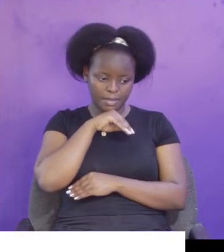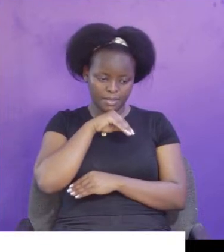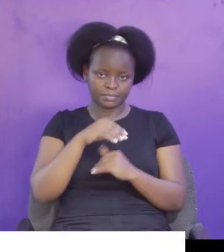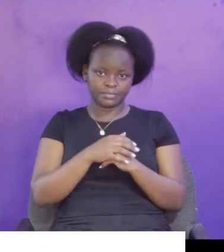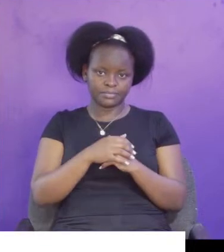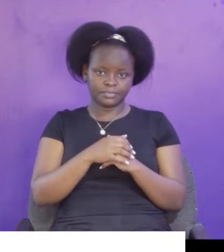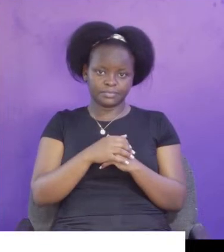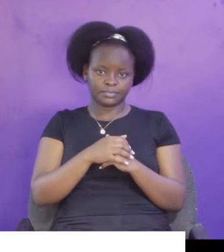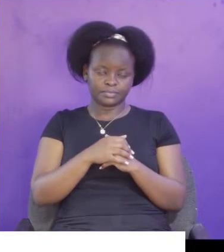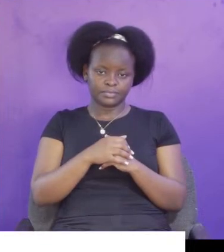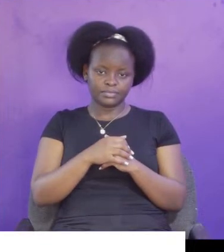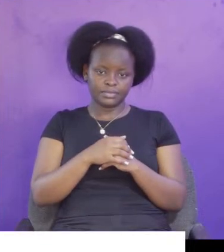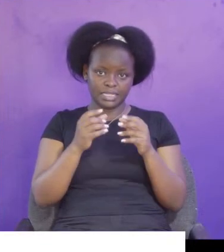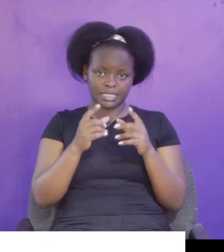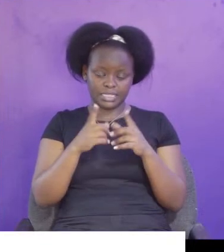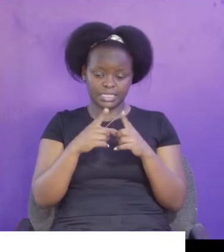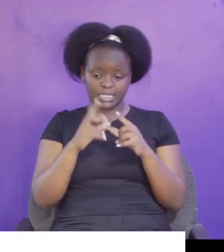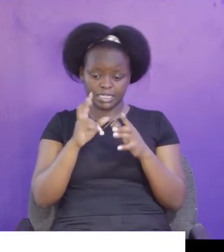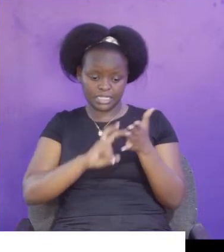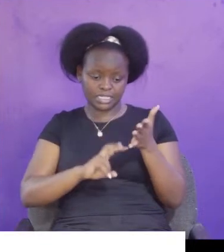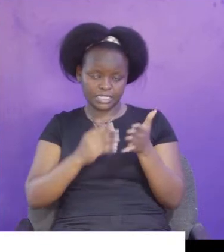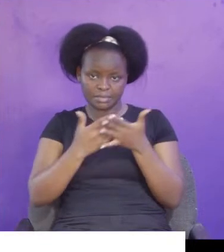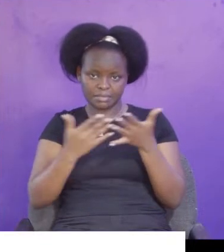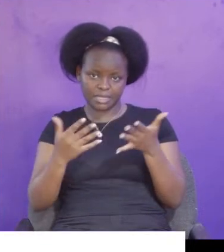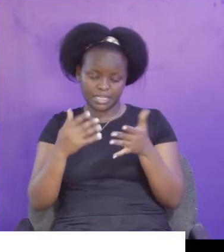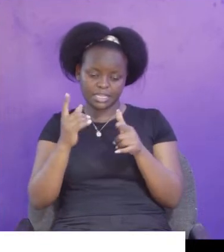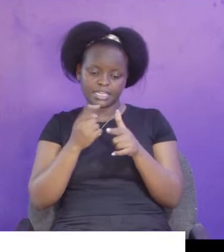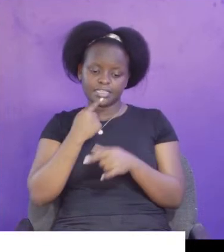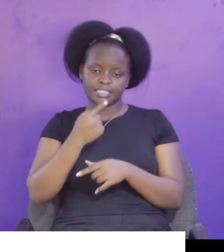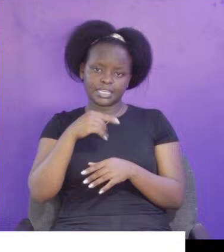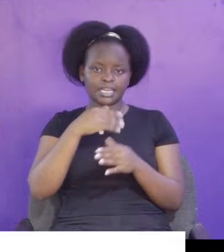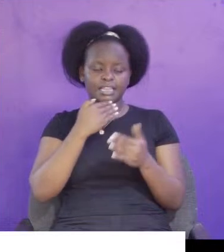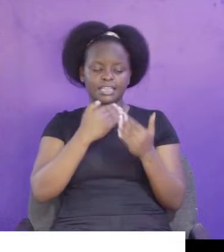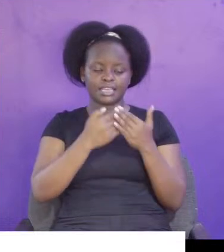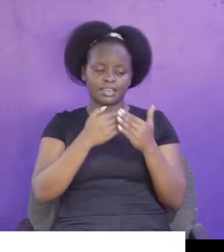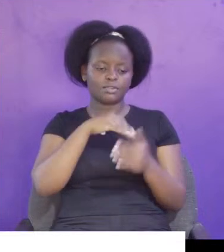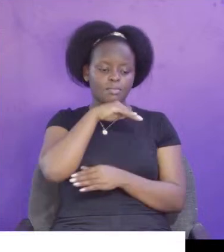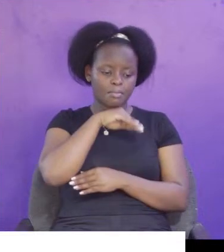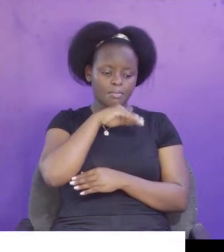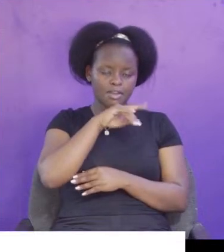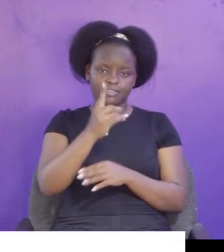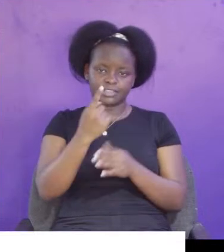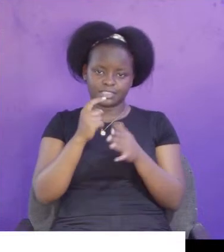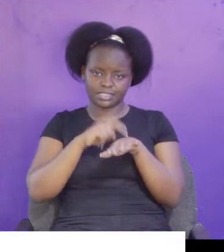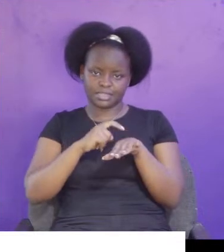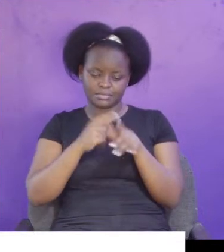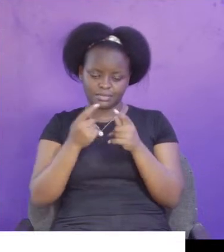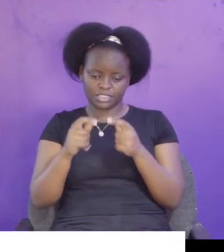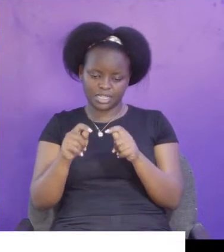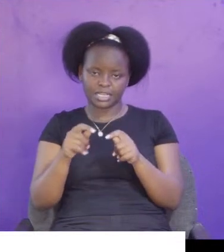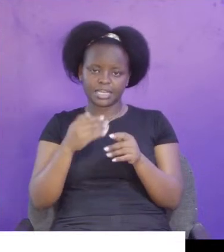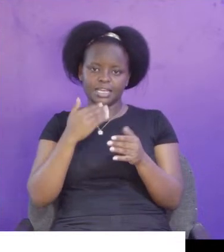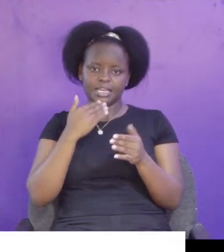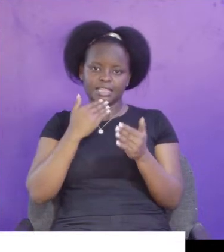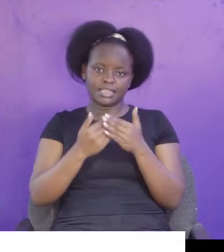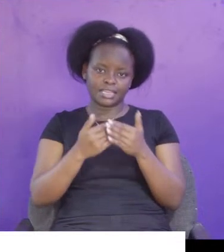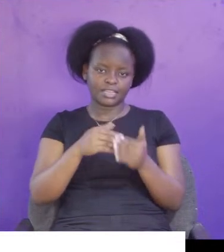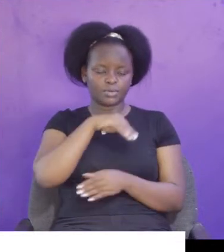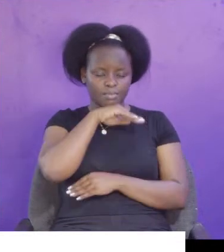Asante Baba. Tujaribu mara ya kwanza. Asante Baba.